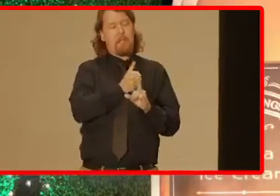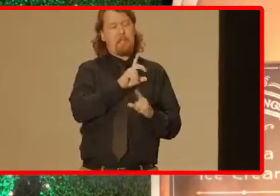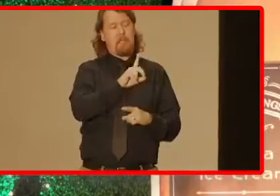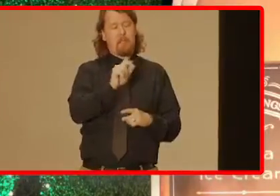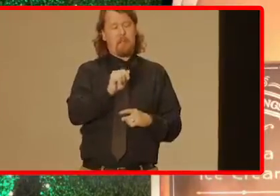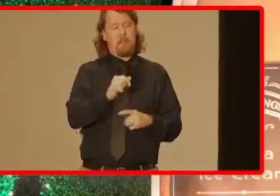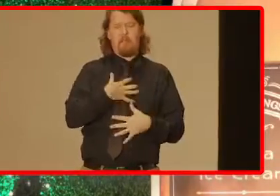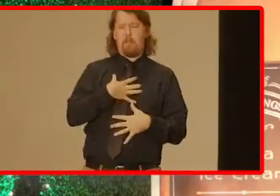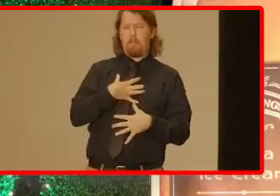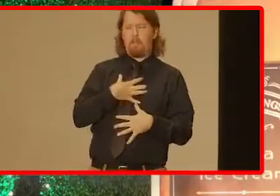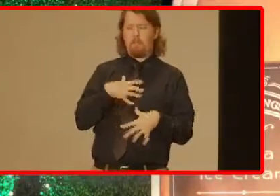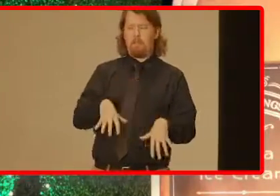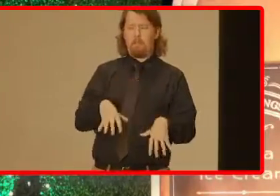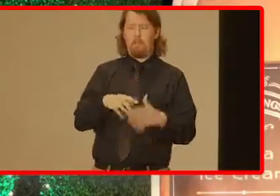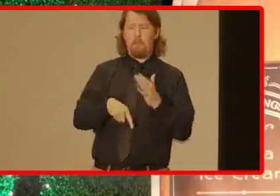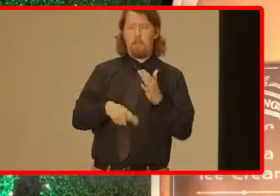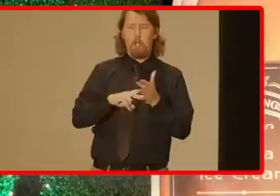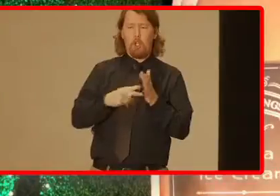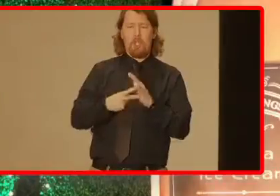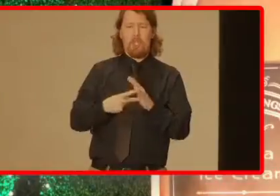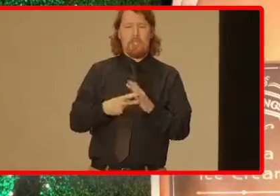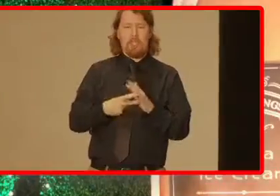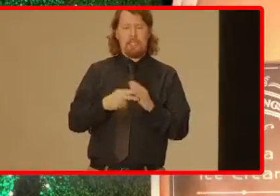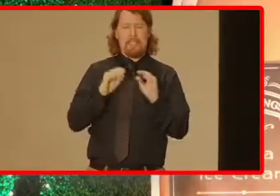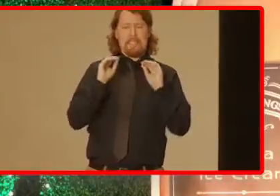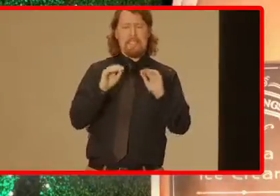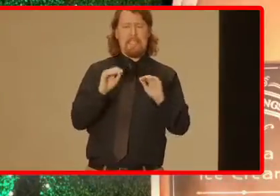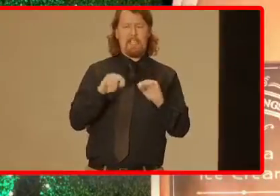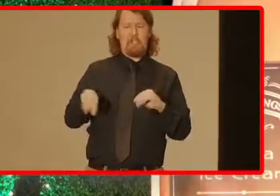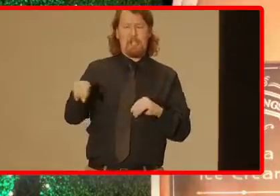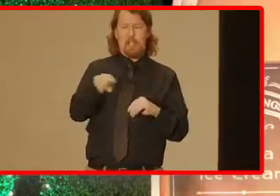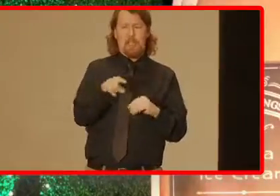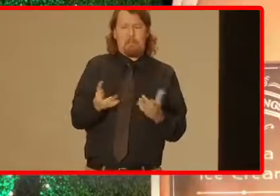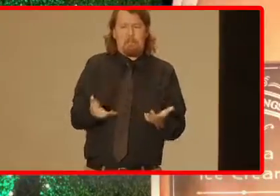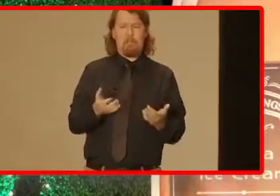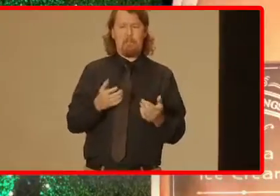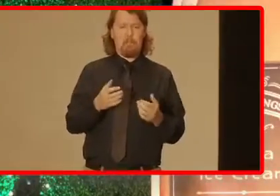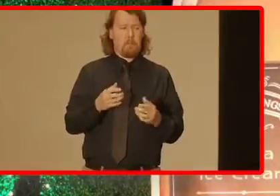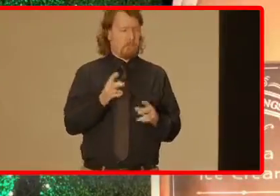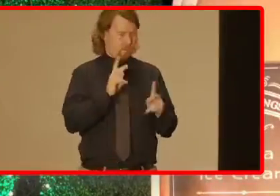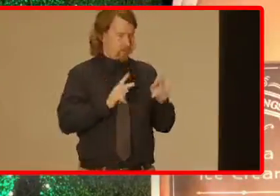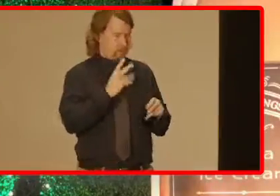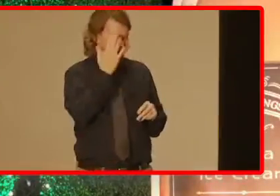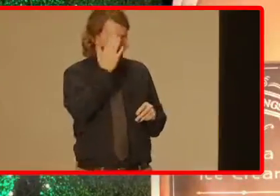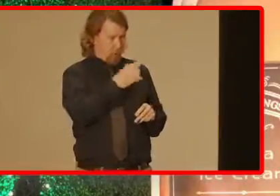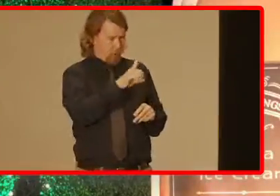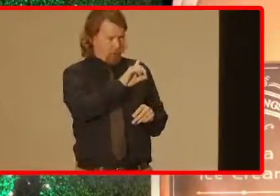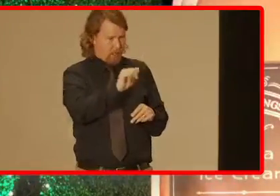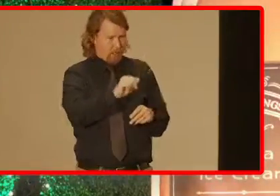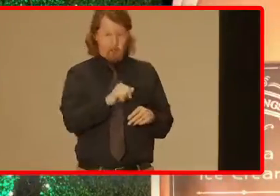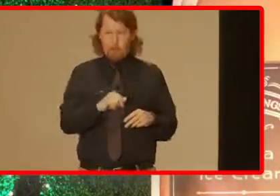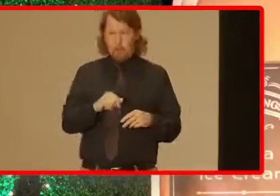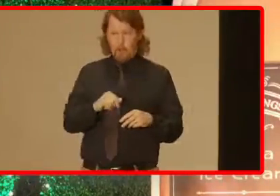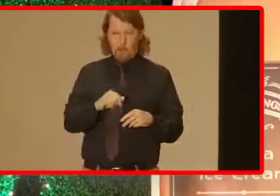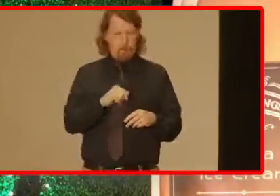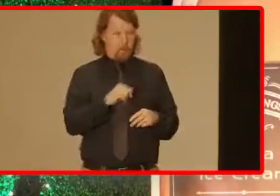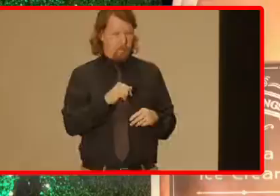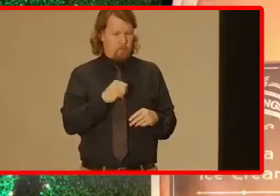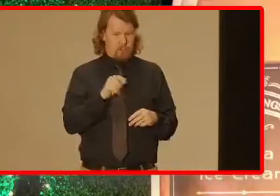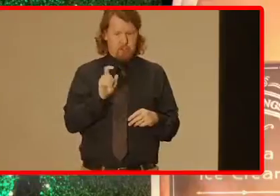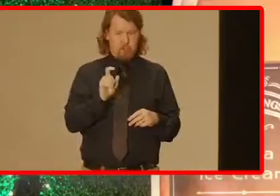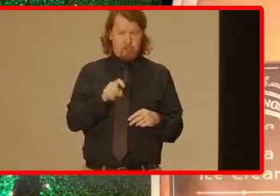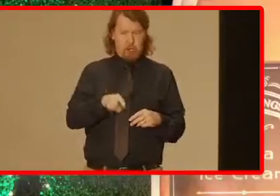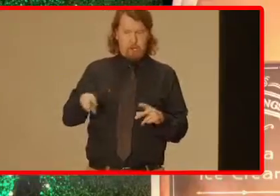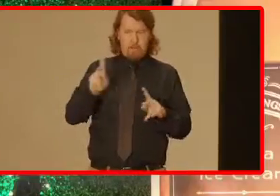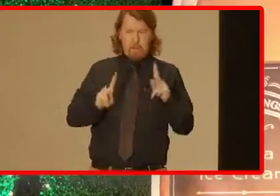I was kind of thrown aback. I said, what do you mean? Teach them. Well, do people know you're disabled? No. Should they? You know?